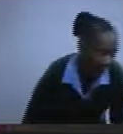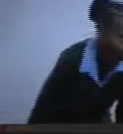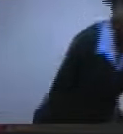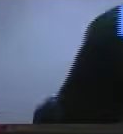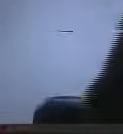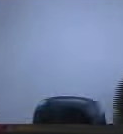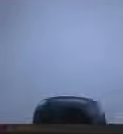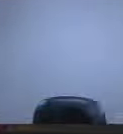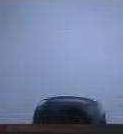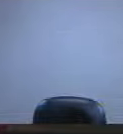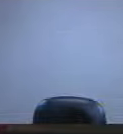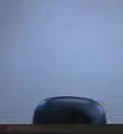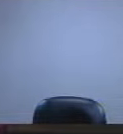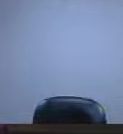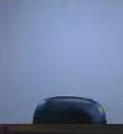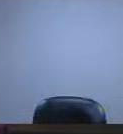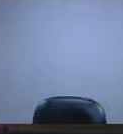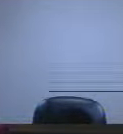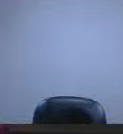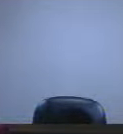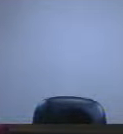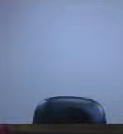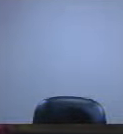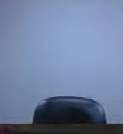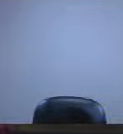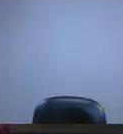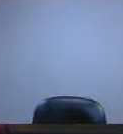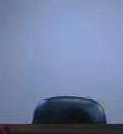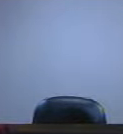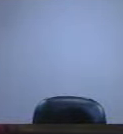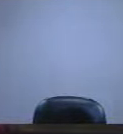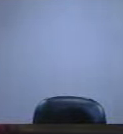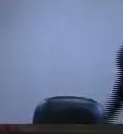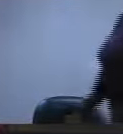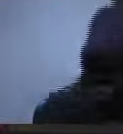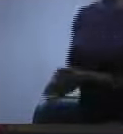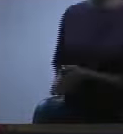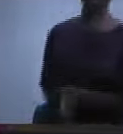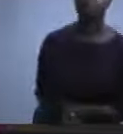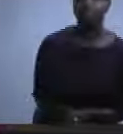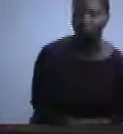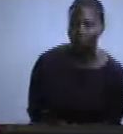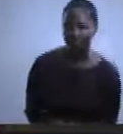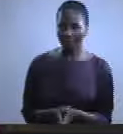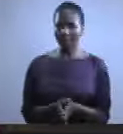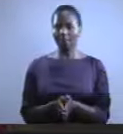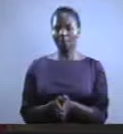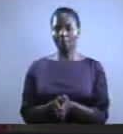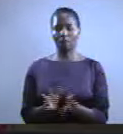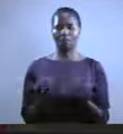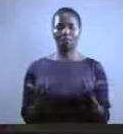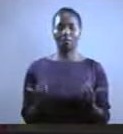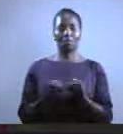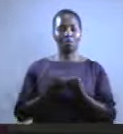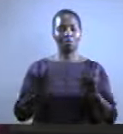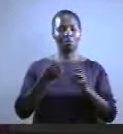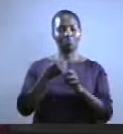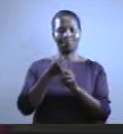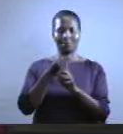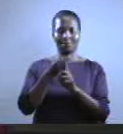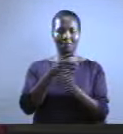political prisoners has the support of many of our freedom-loving people and those who sacrificed and fought for our freedom, such